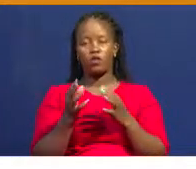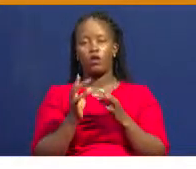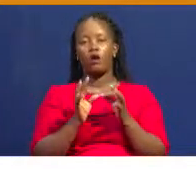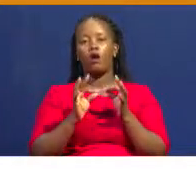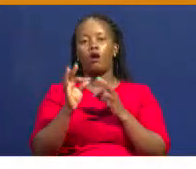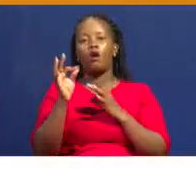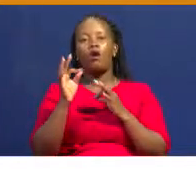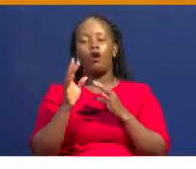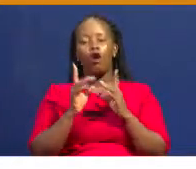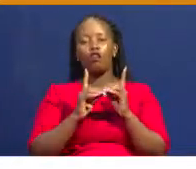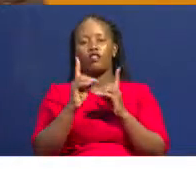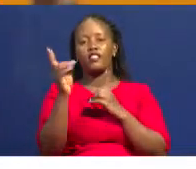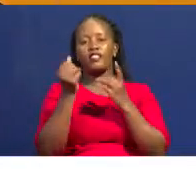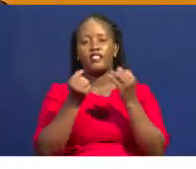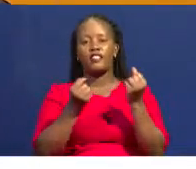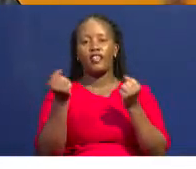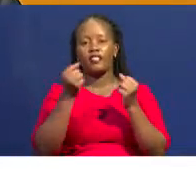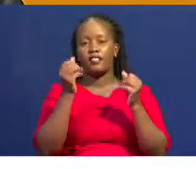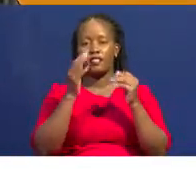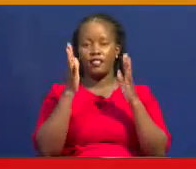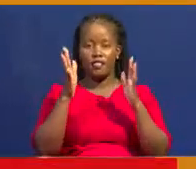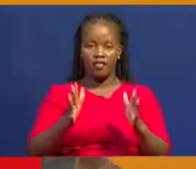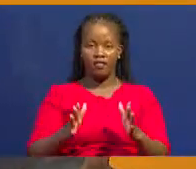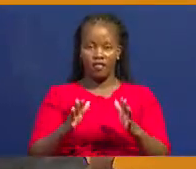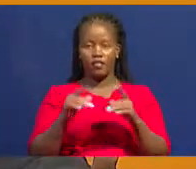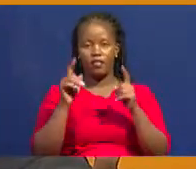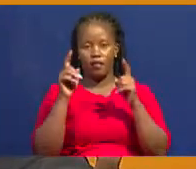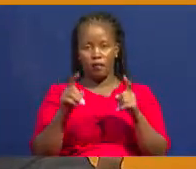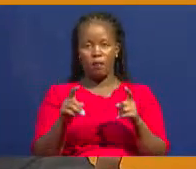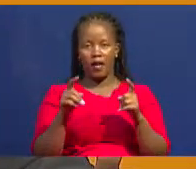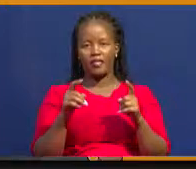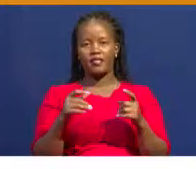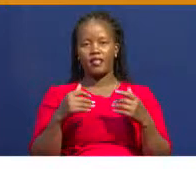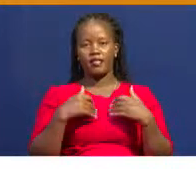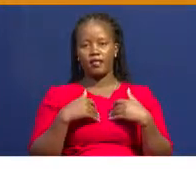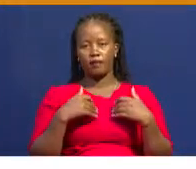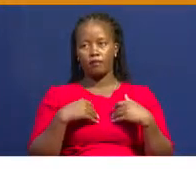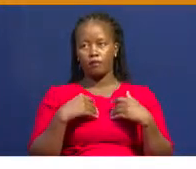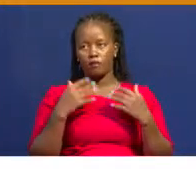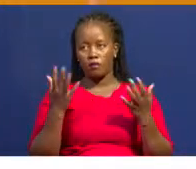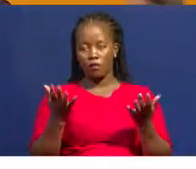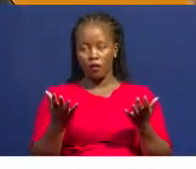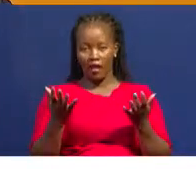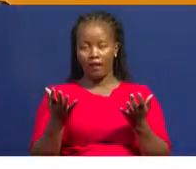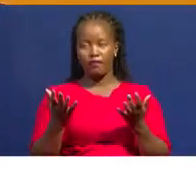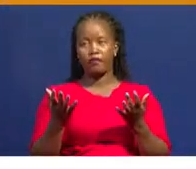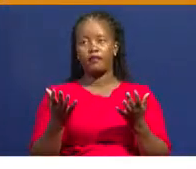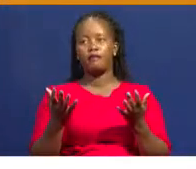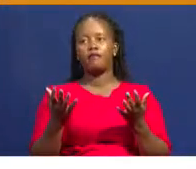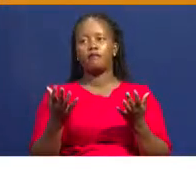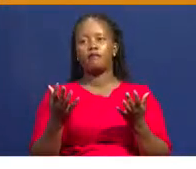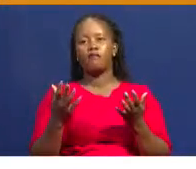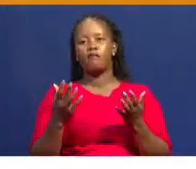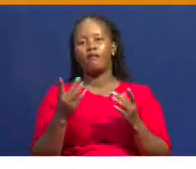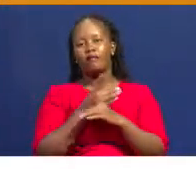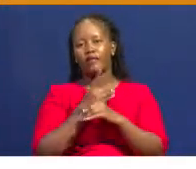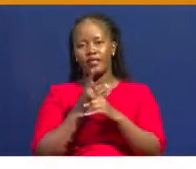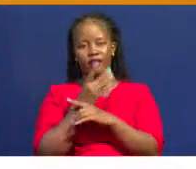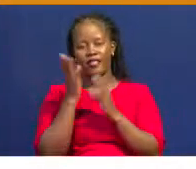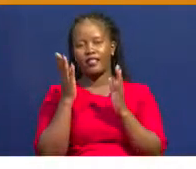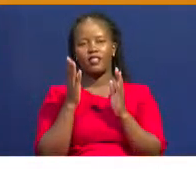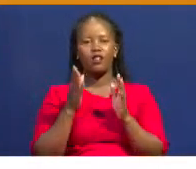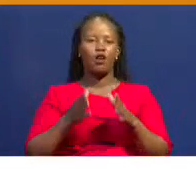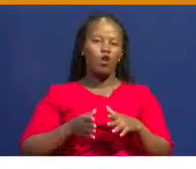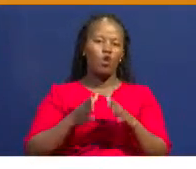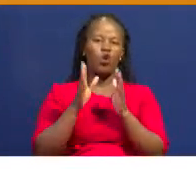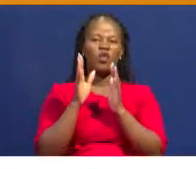long-distance truck drivers, they need to have infrastructure, what we call I've captured it here, the infrastructure,